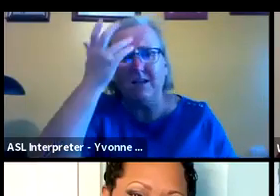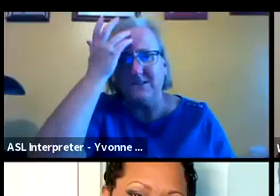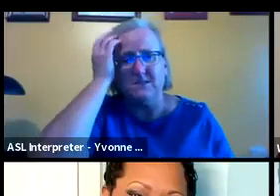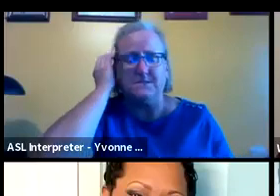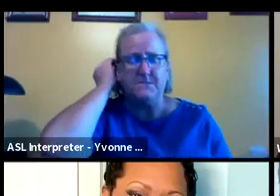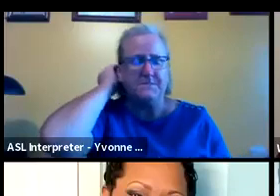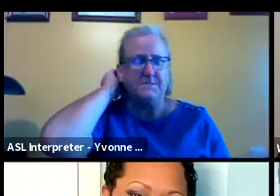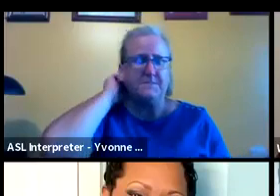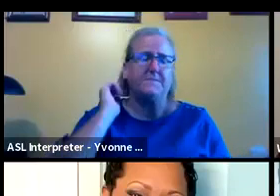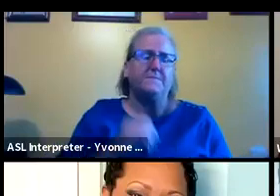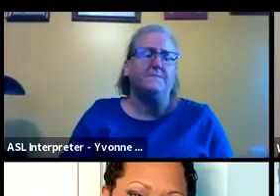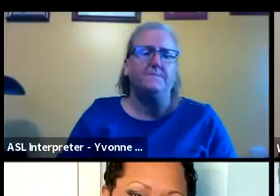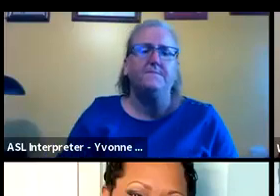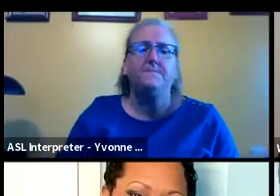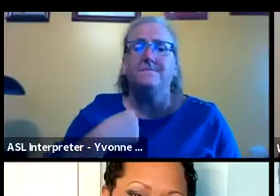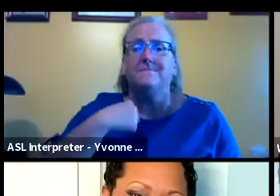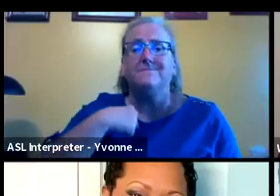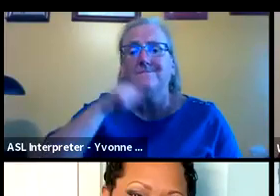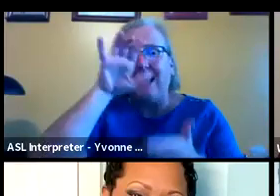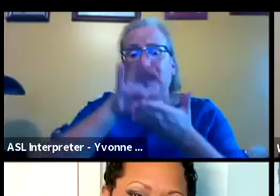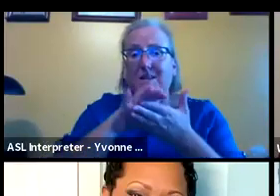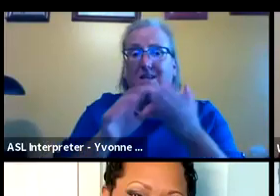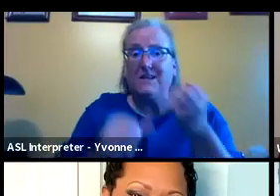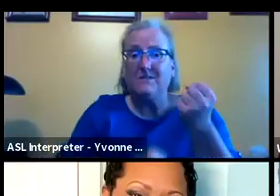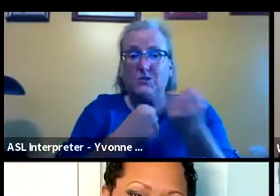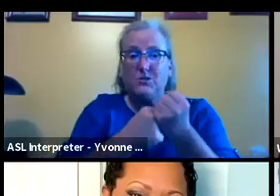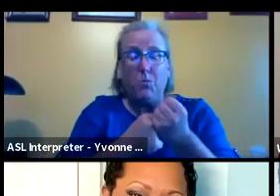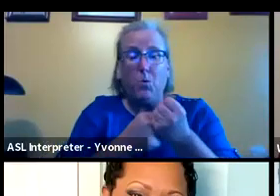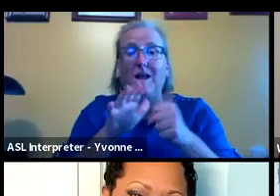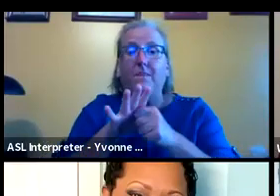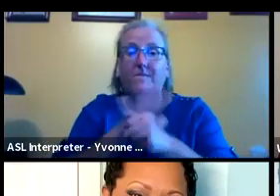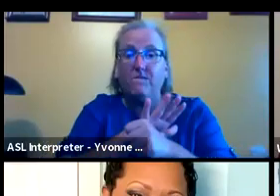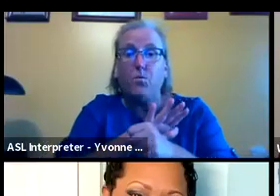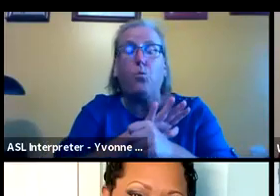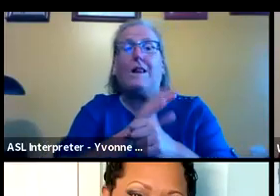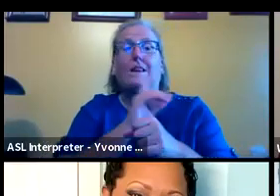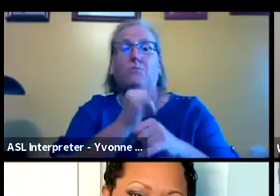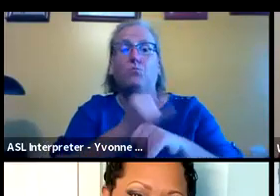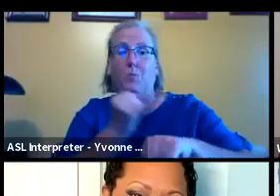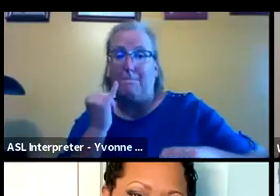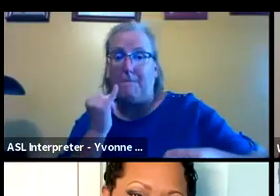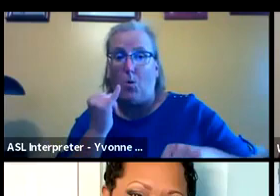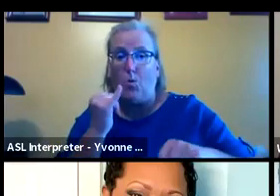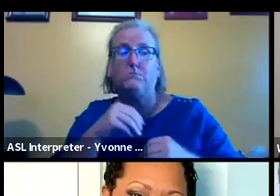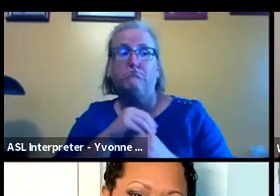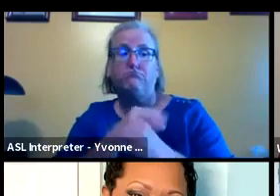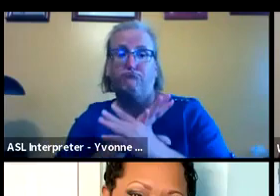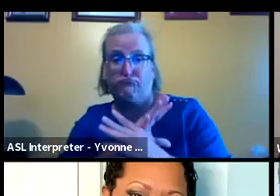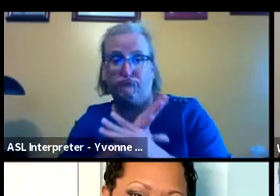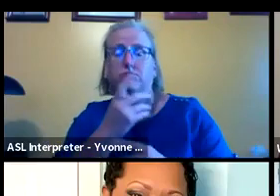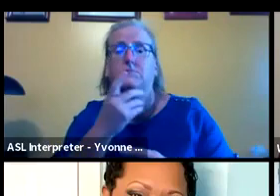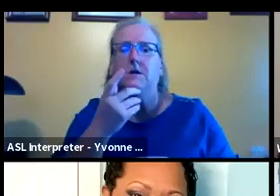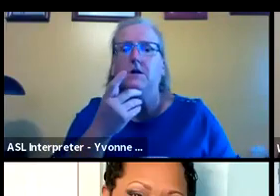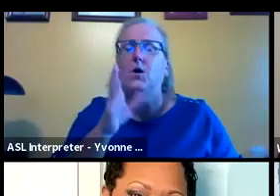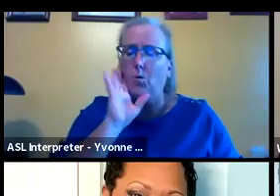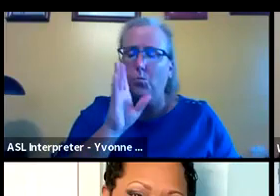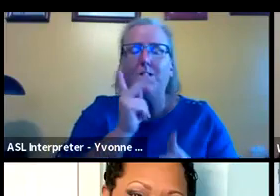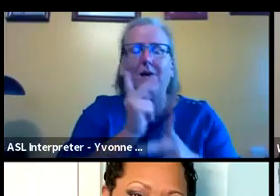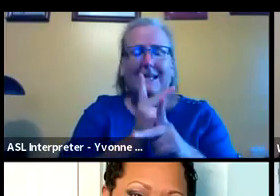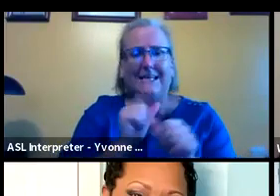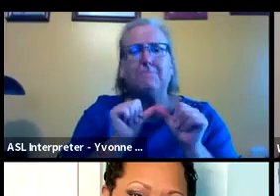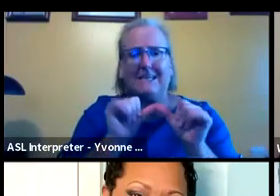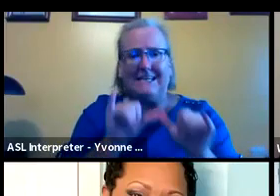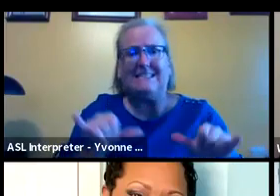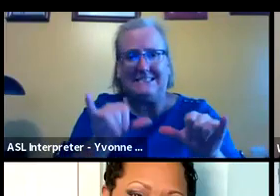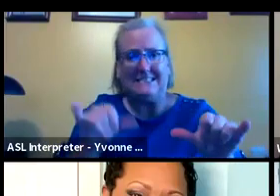instruction. I believe that supporting a fully remote format for the first marking period provides the consistency for our students